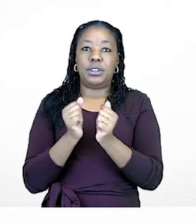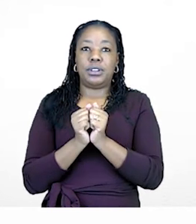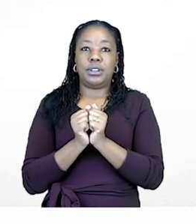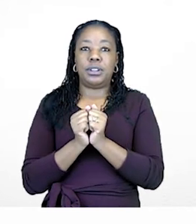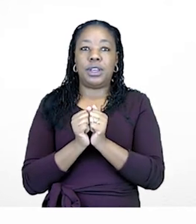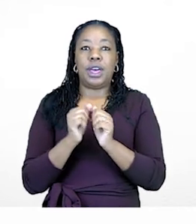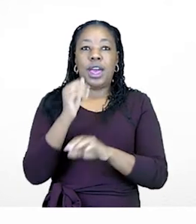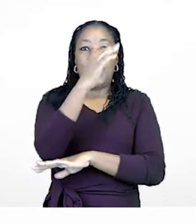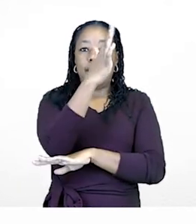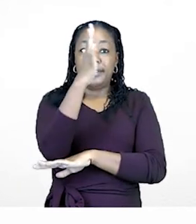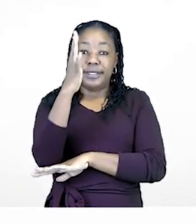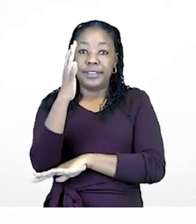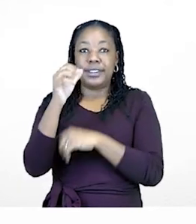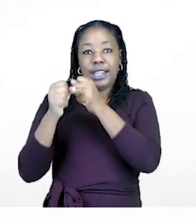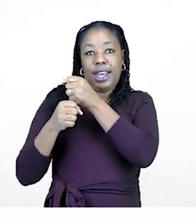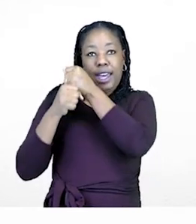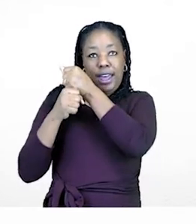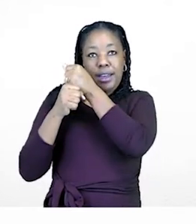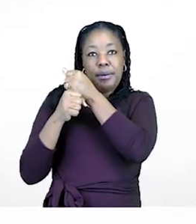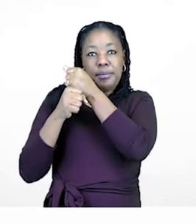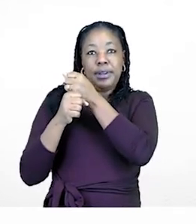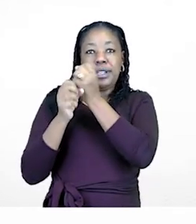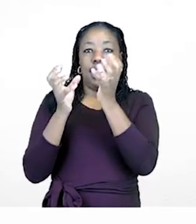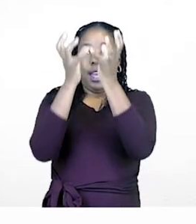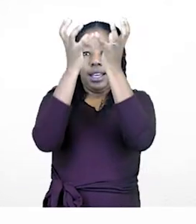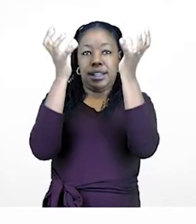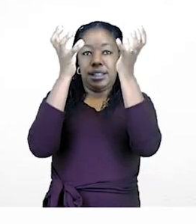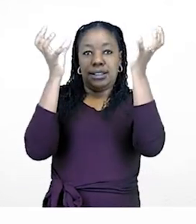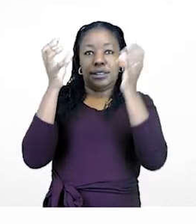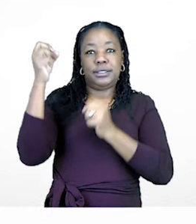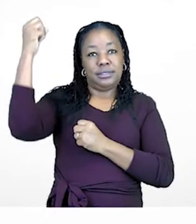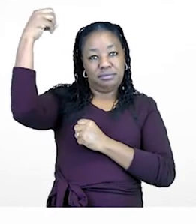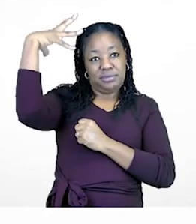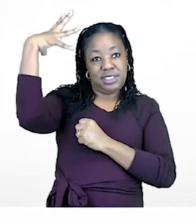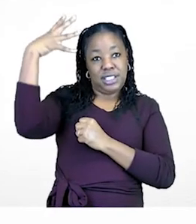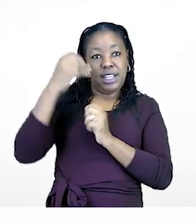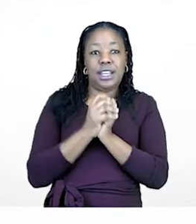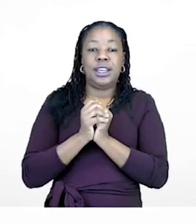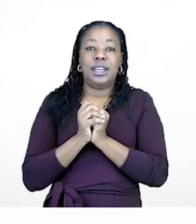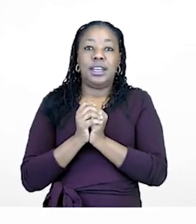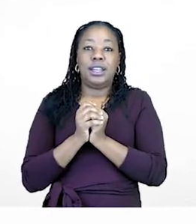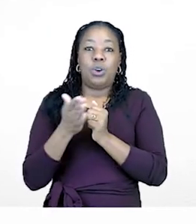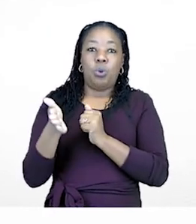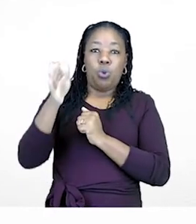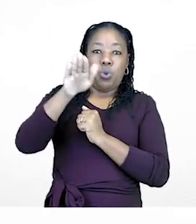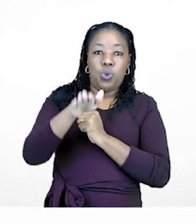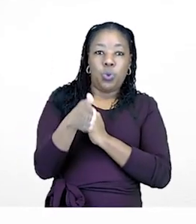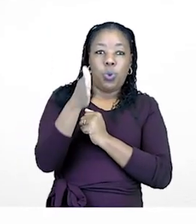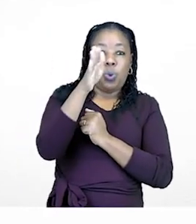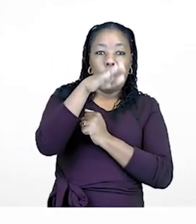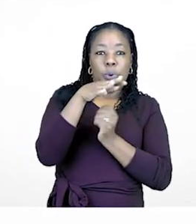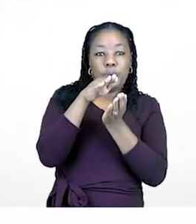2 coconuts in it, a wonderful sun, a beautiful cloud, some waves, as well as a